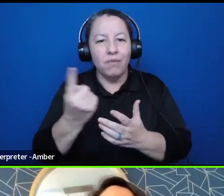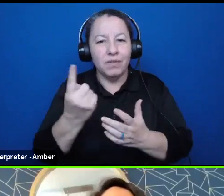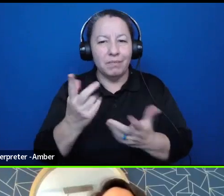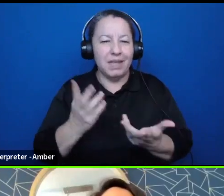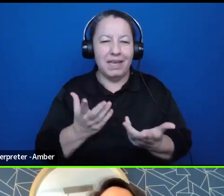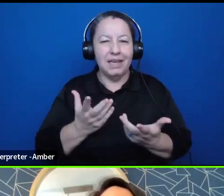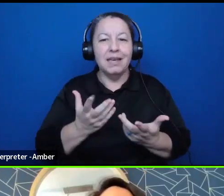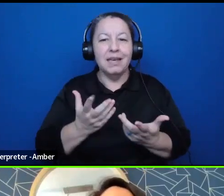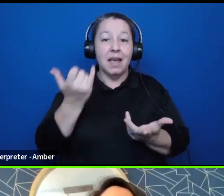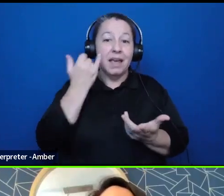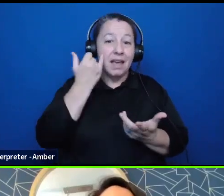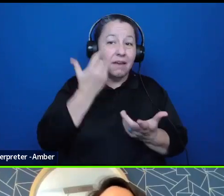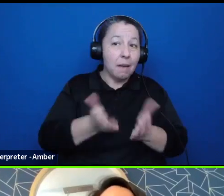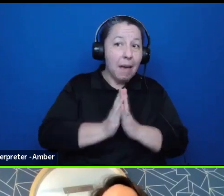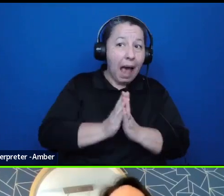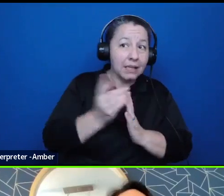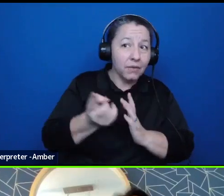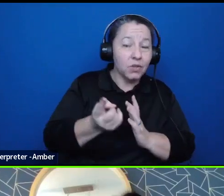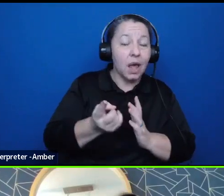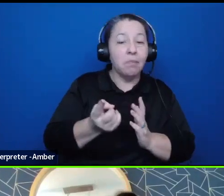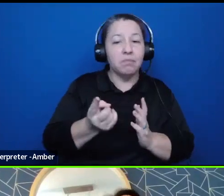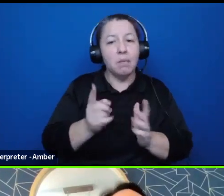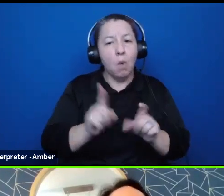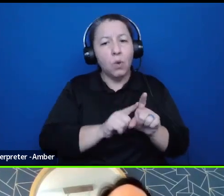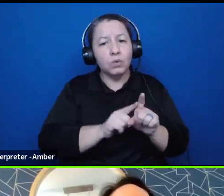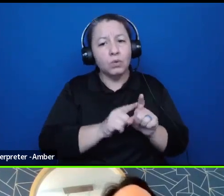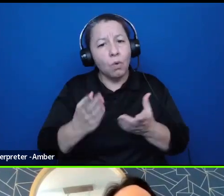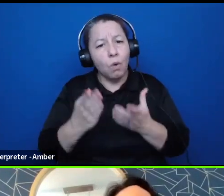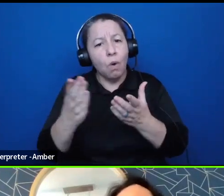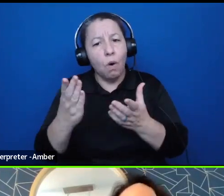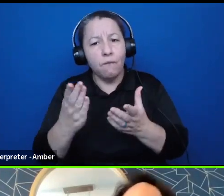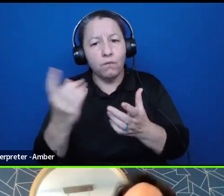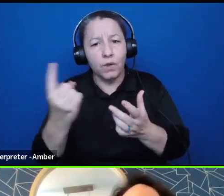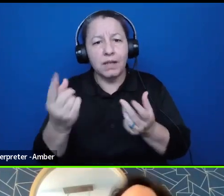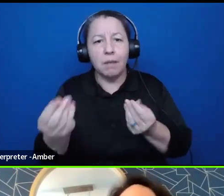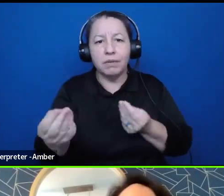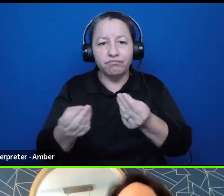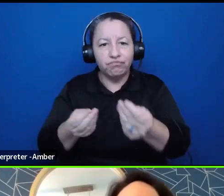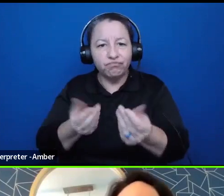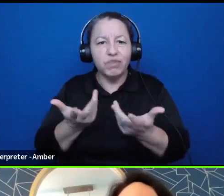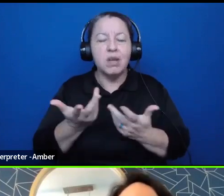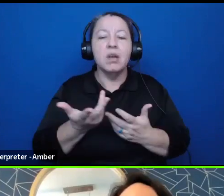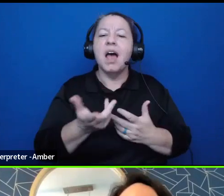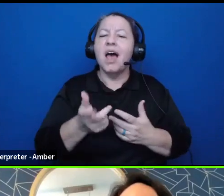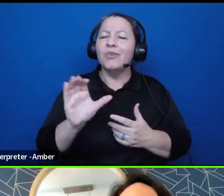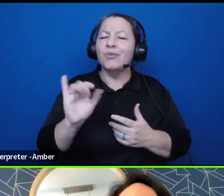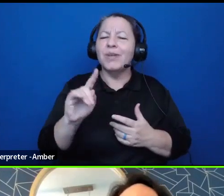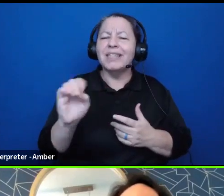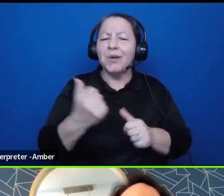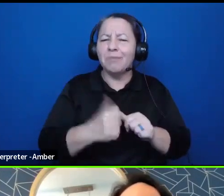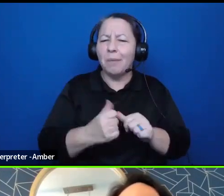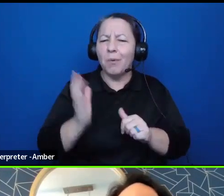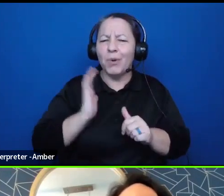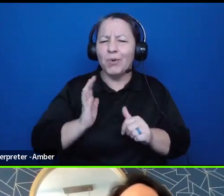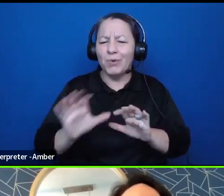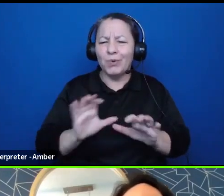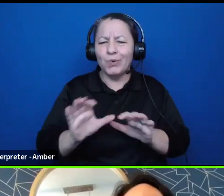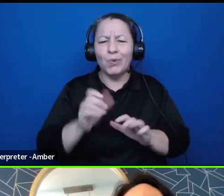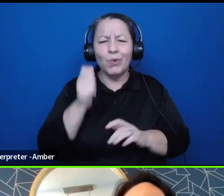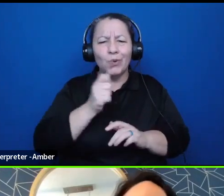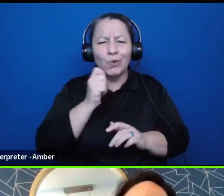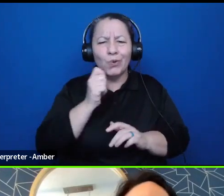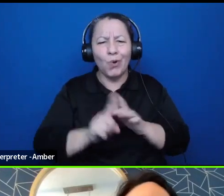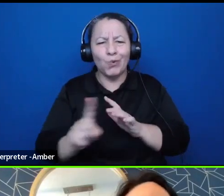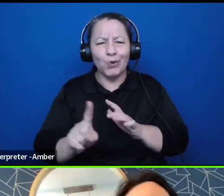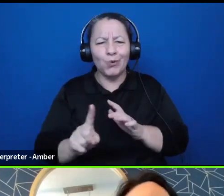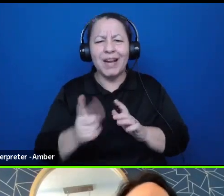for something. And, you know, we used to do, Christine, you remember we used to do the girls retreats for a number of years, the Native